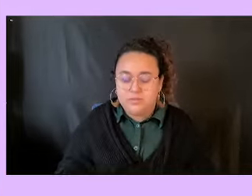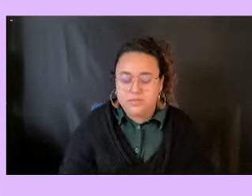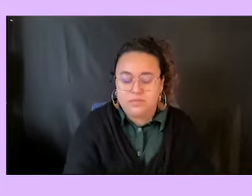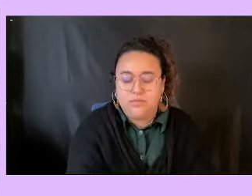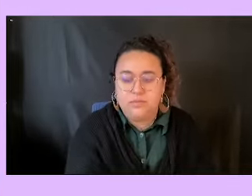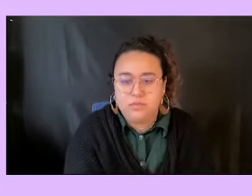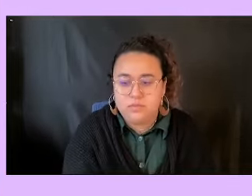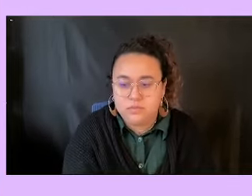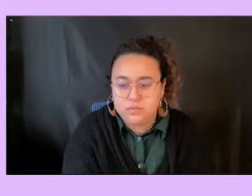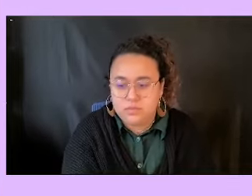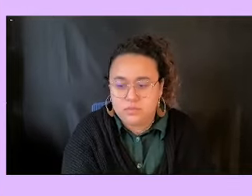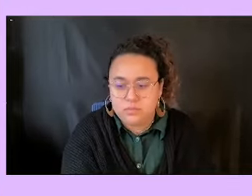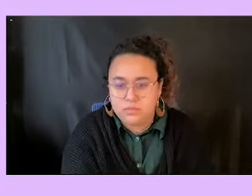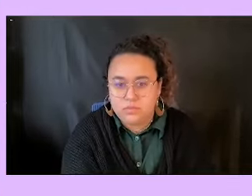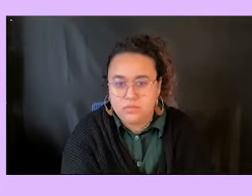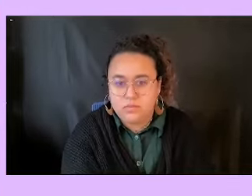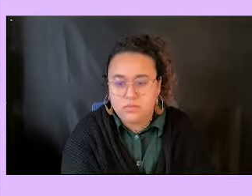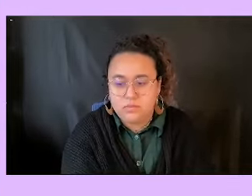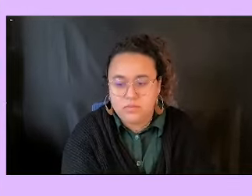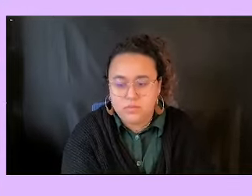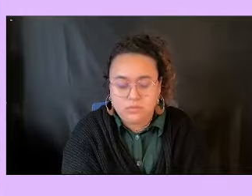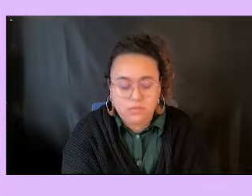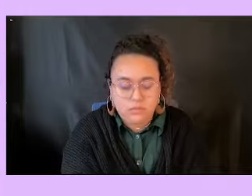feel like you had